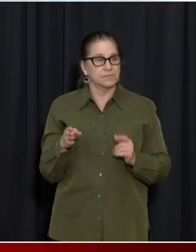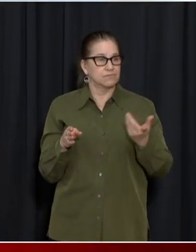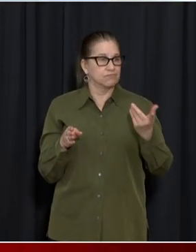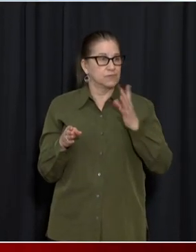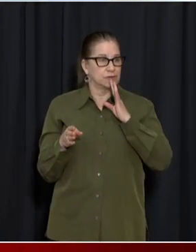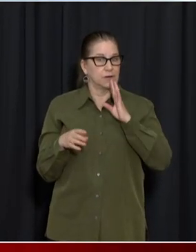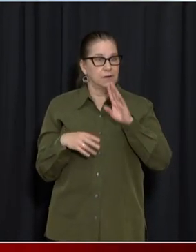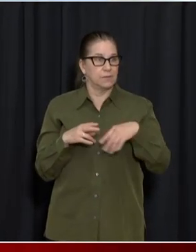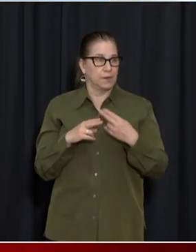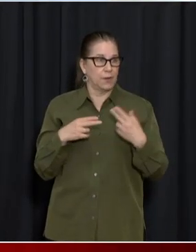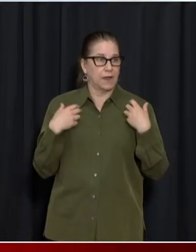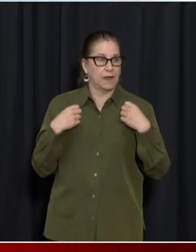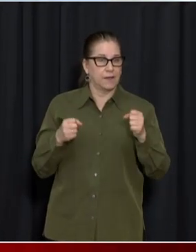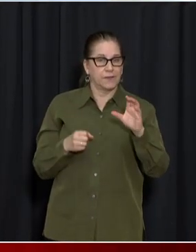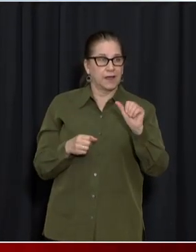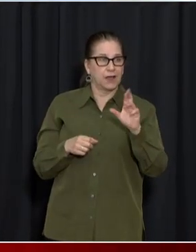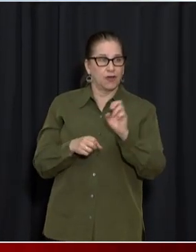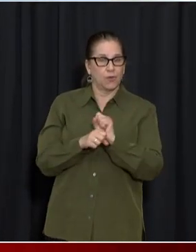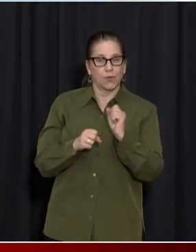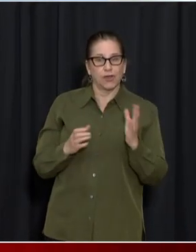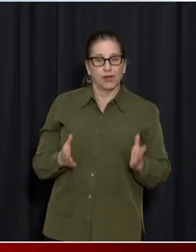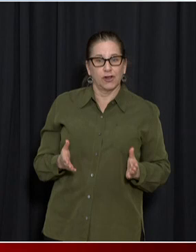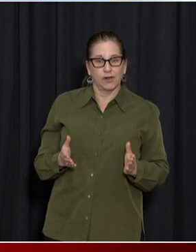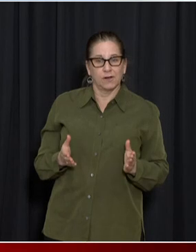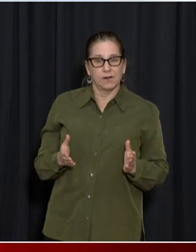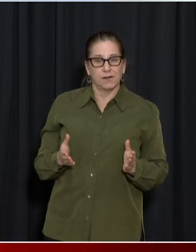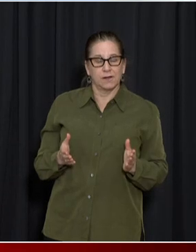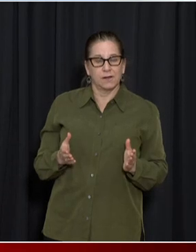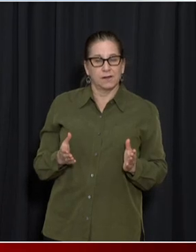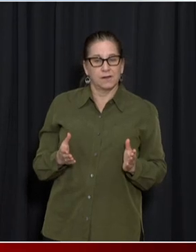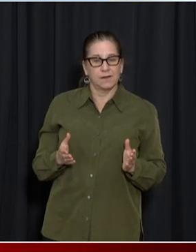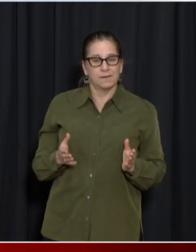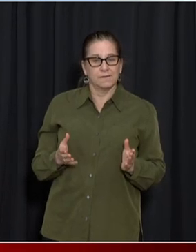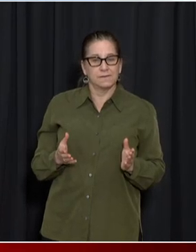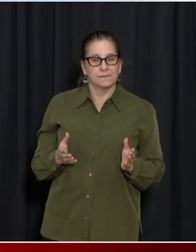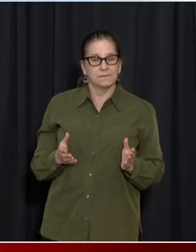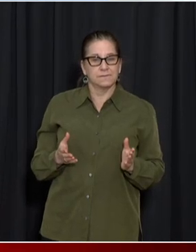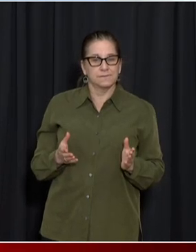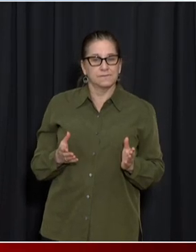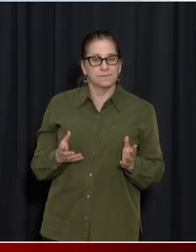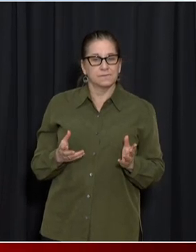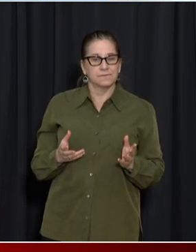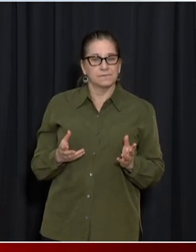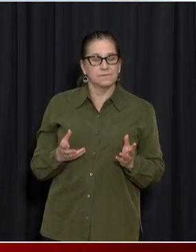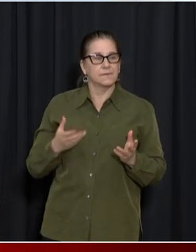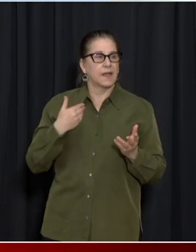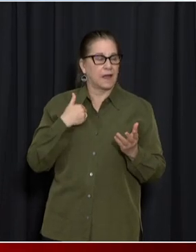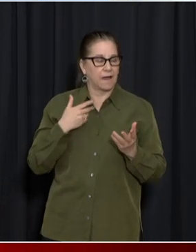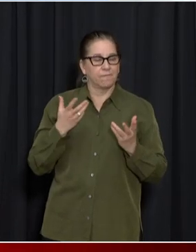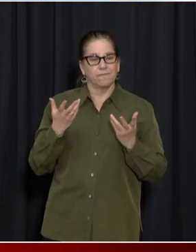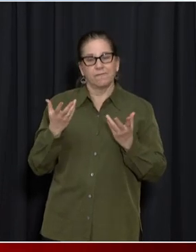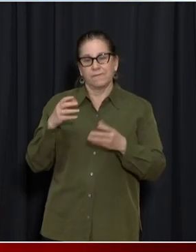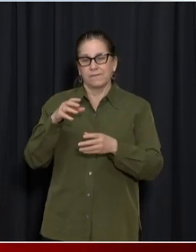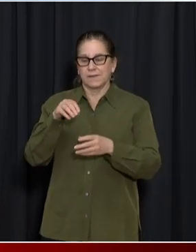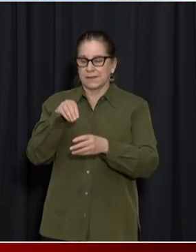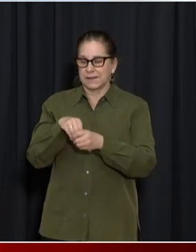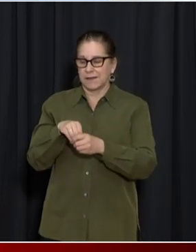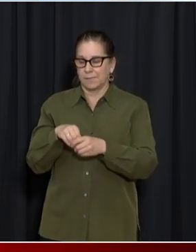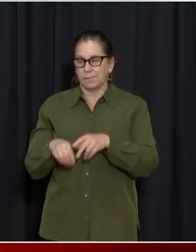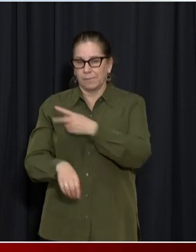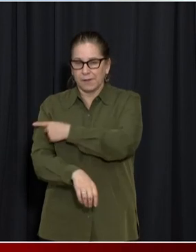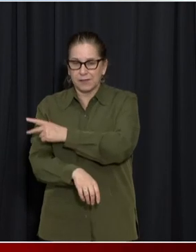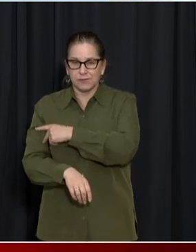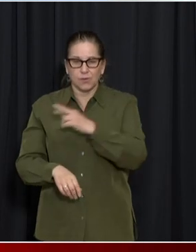per DC Health's guidance, they be allowed to deliver inpatient and outpatient care with providers monitoring and preserving the health system